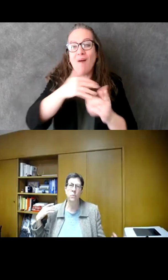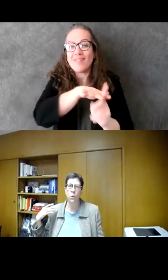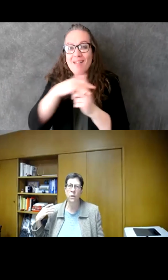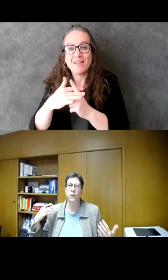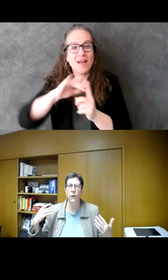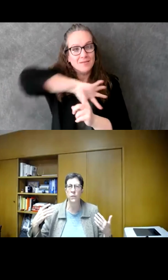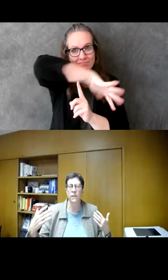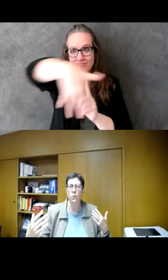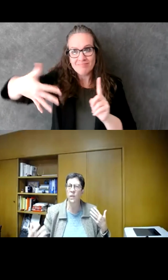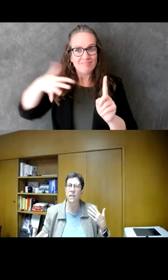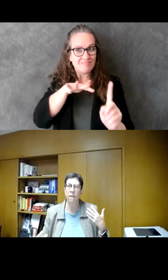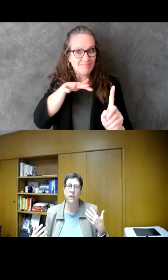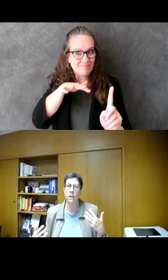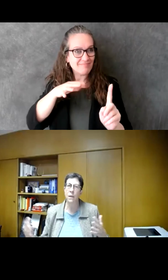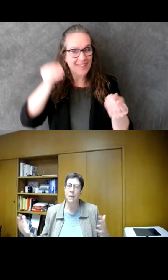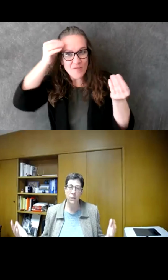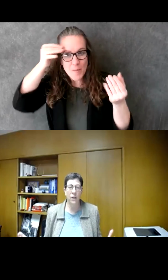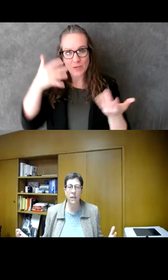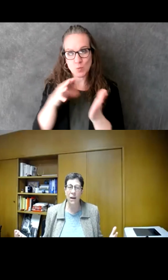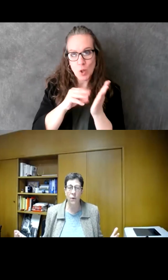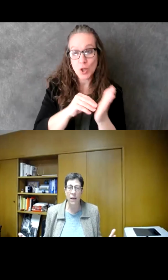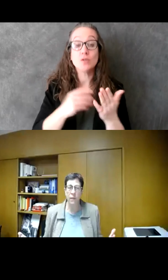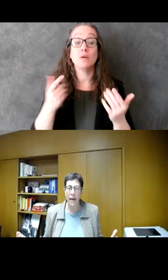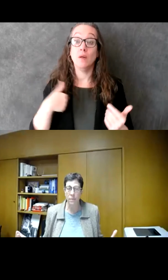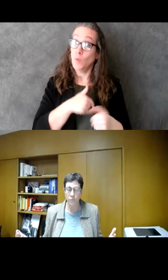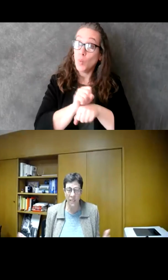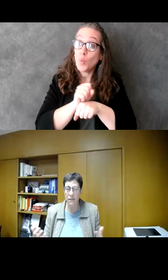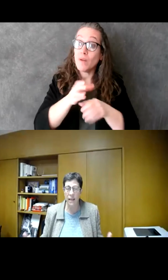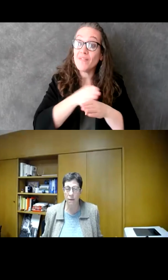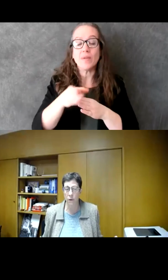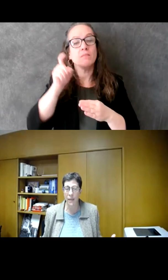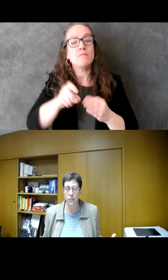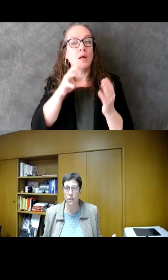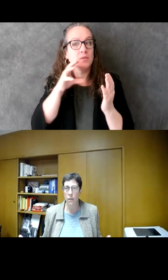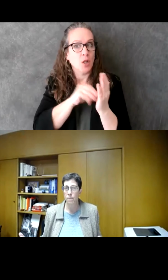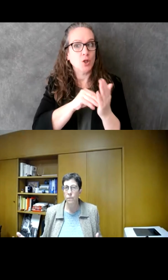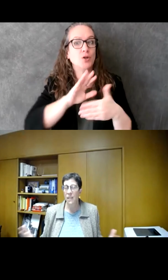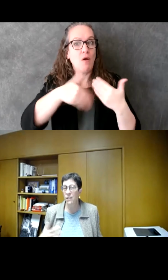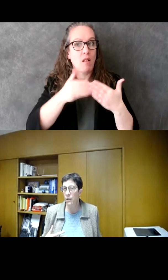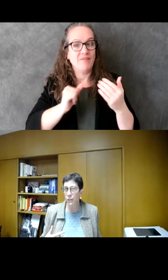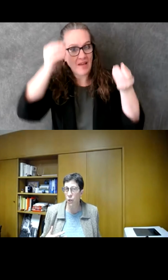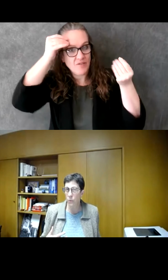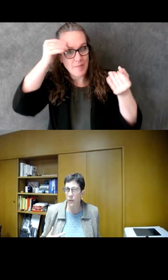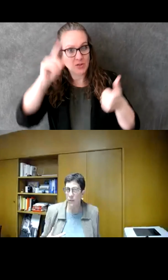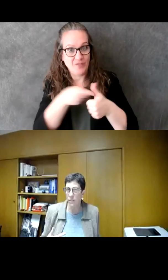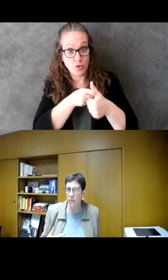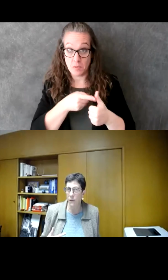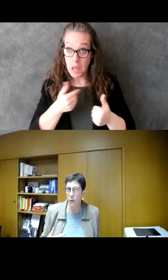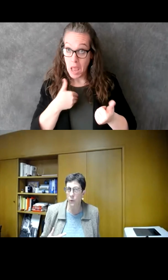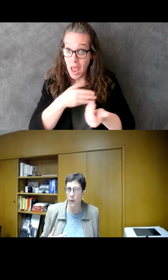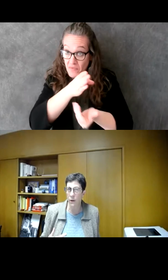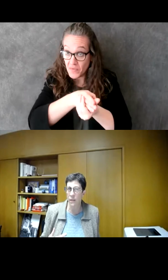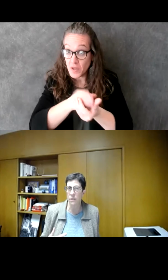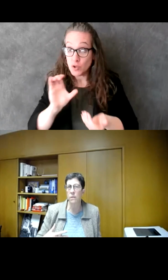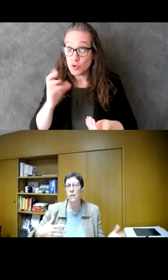really important for those of us working in the field to try and gather that information. Is there a chart where you can see if there